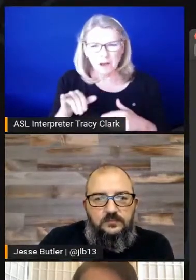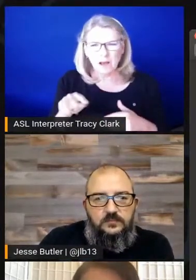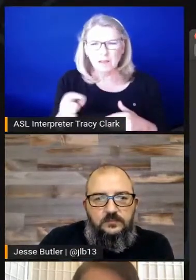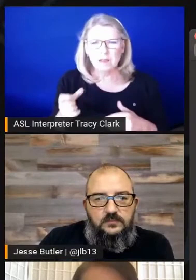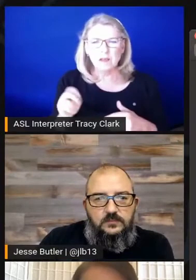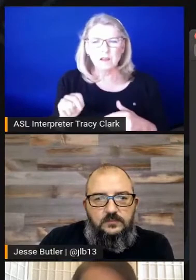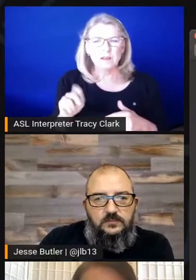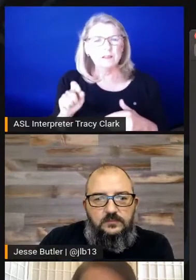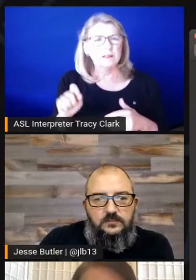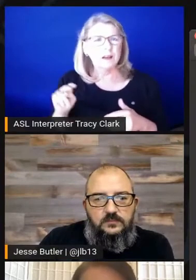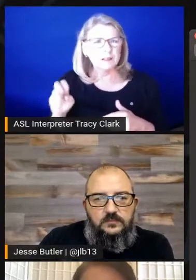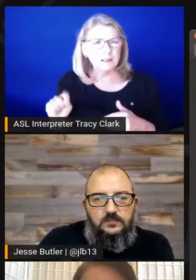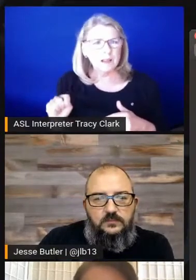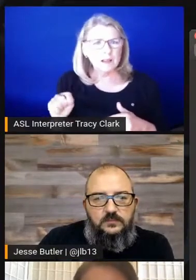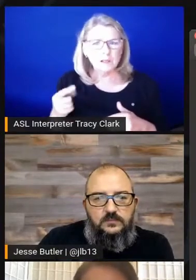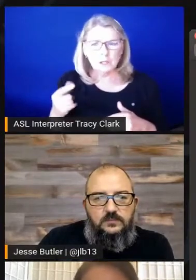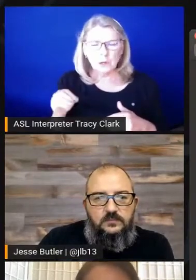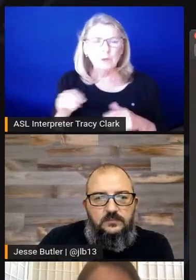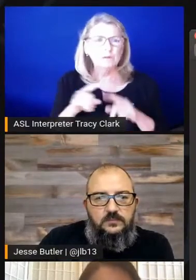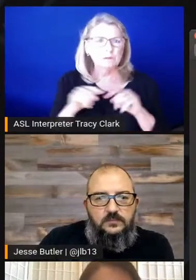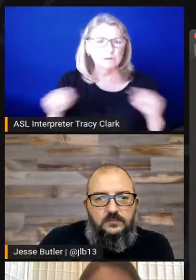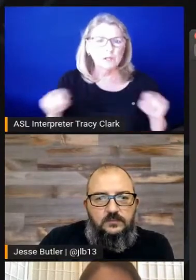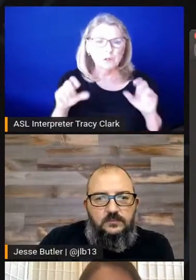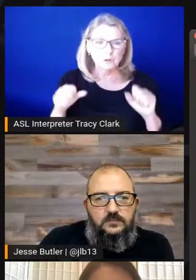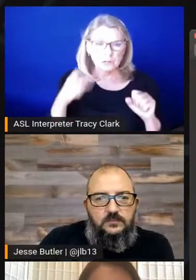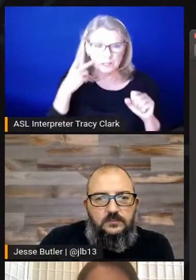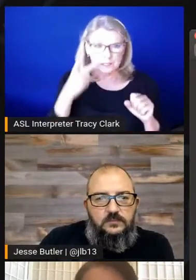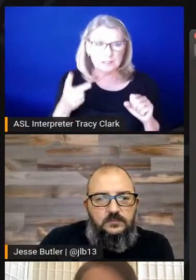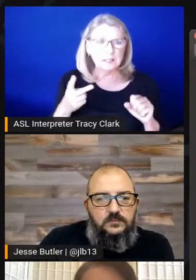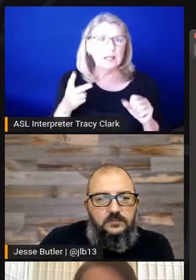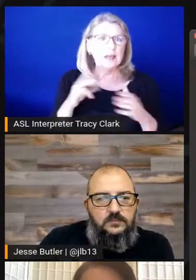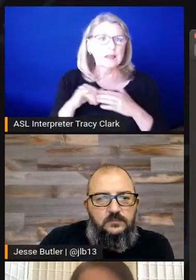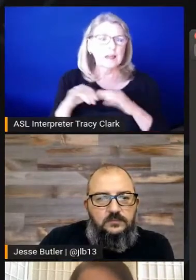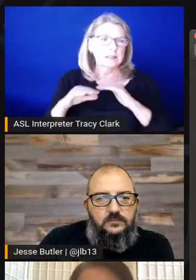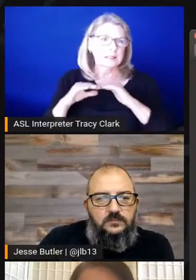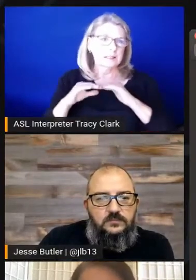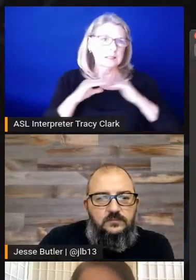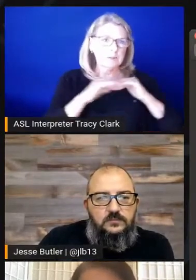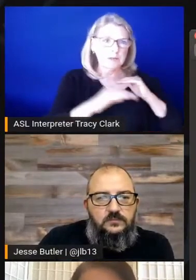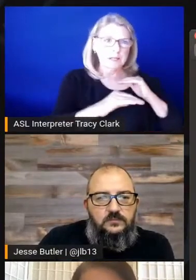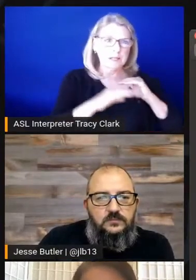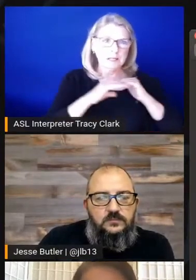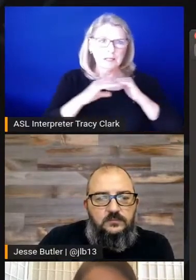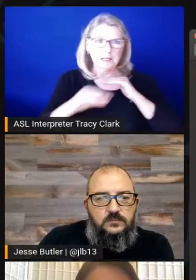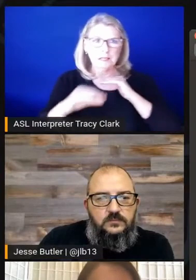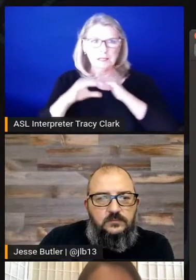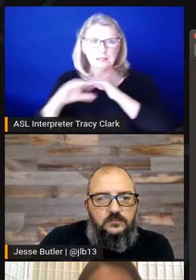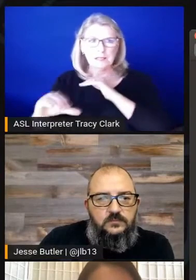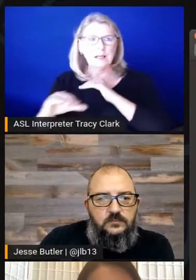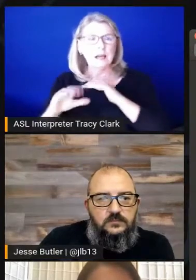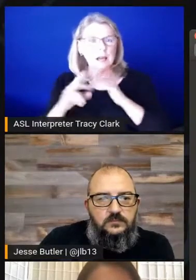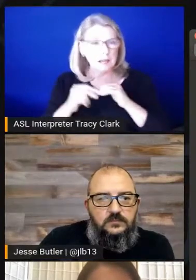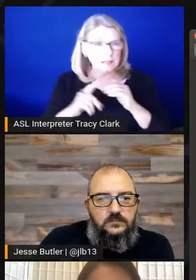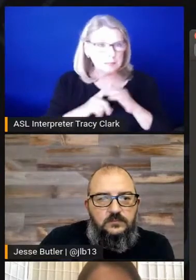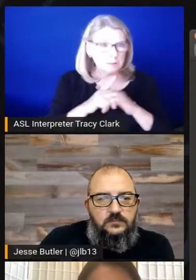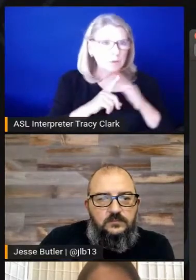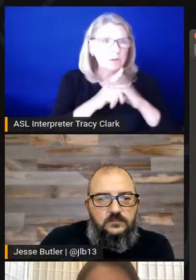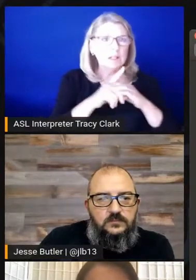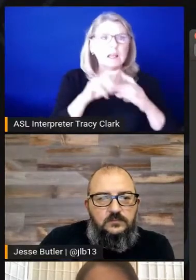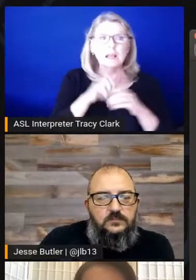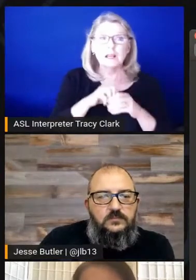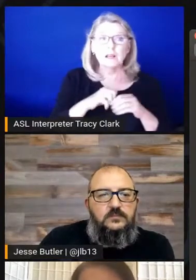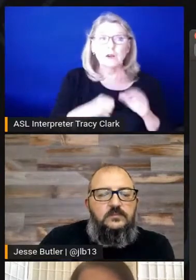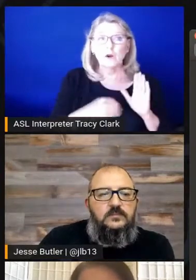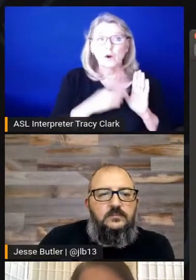can see stepwise, stability moving into not only the protocol and data model, but also in